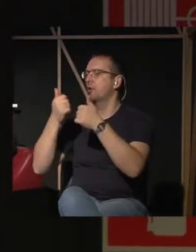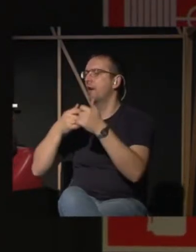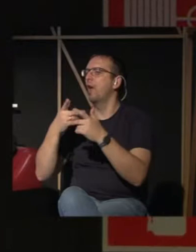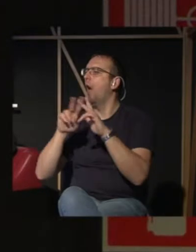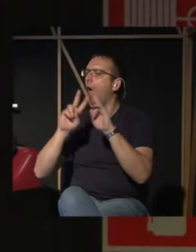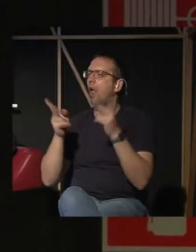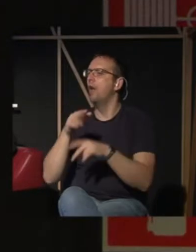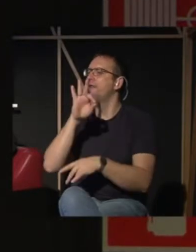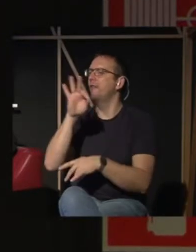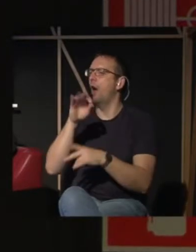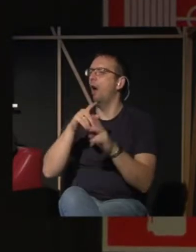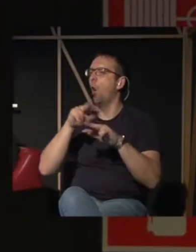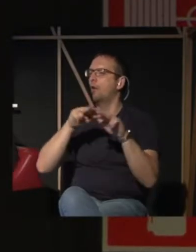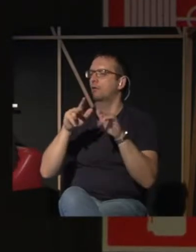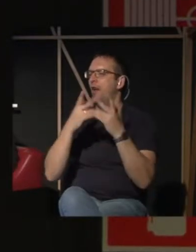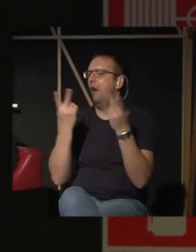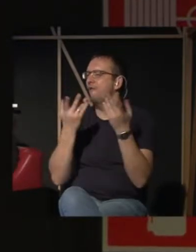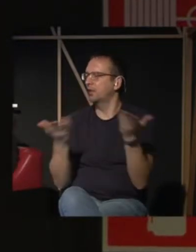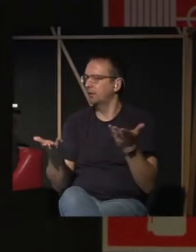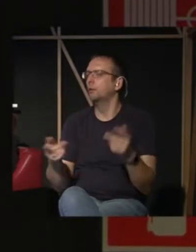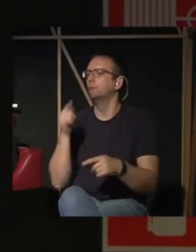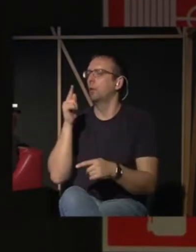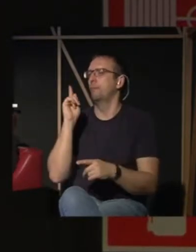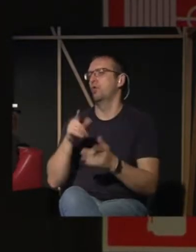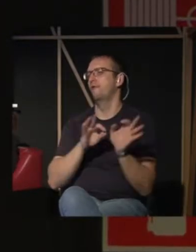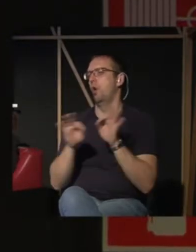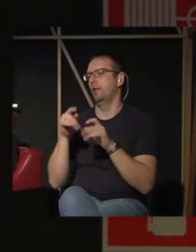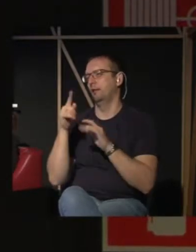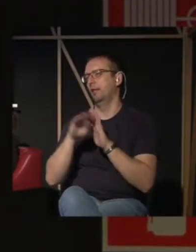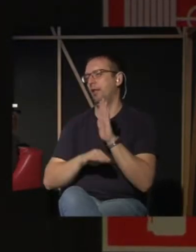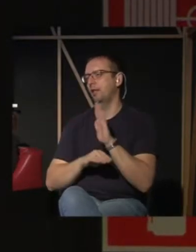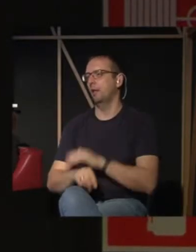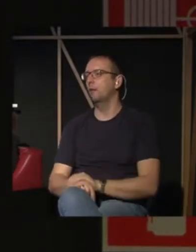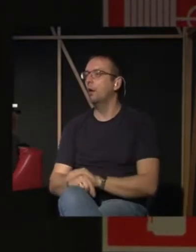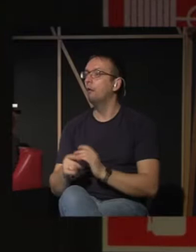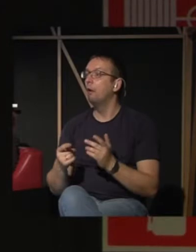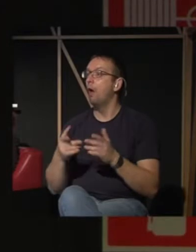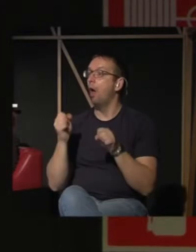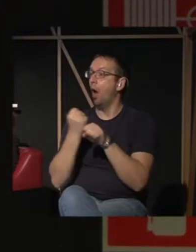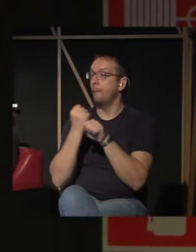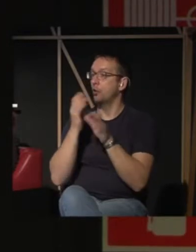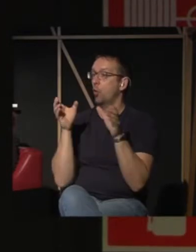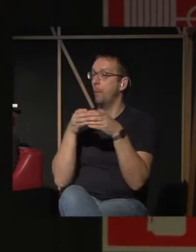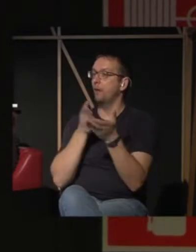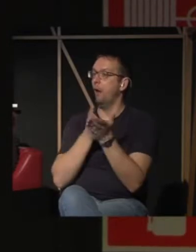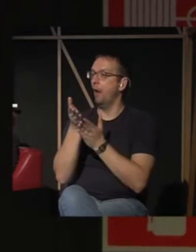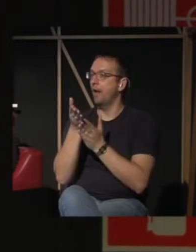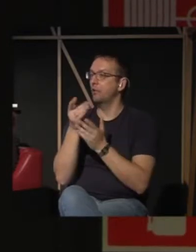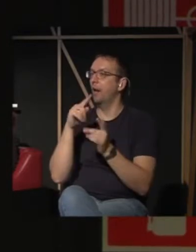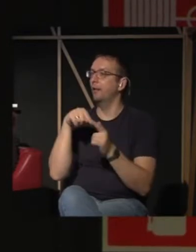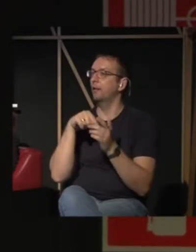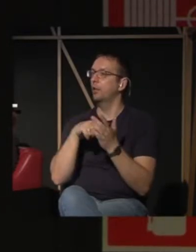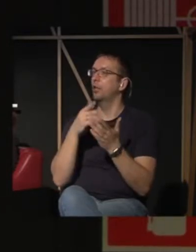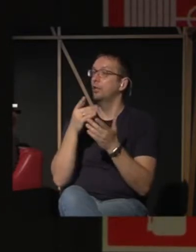an accessibility working group in Russia. So I've seen a few of you around. I've seen Evgeny, Elena here in front of